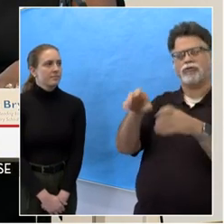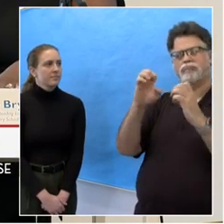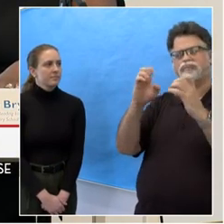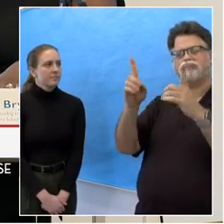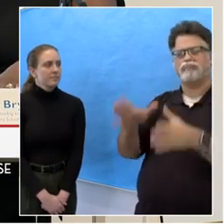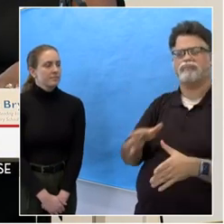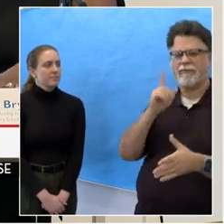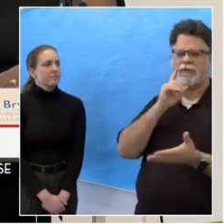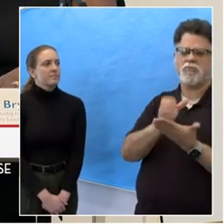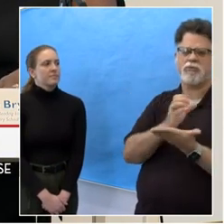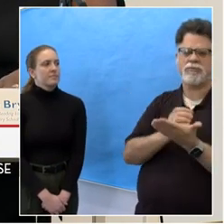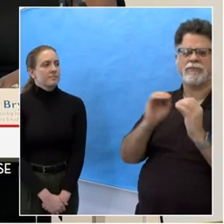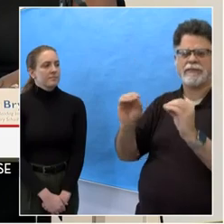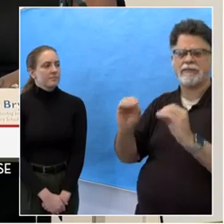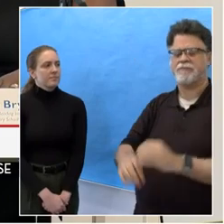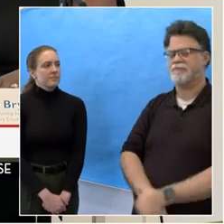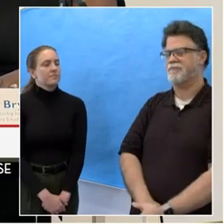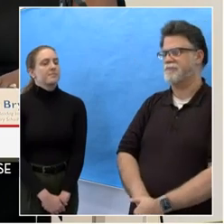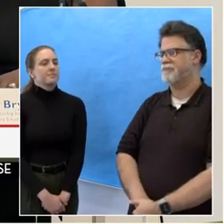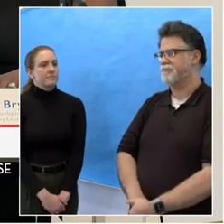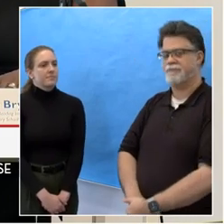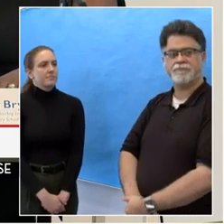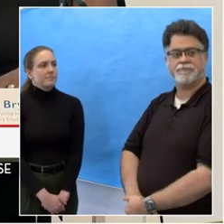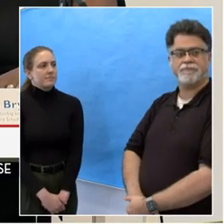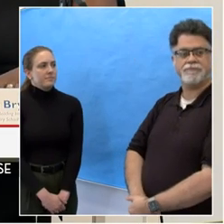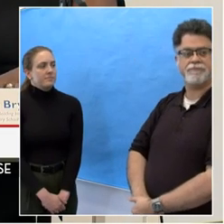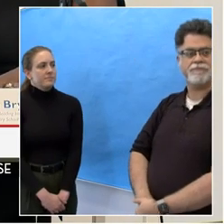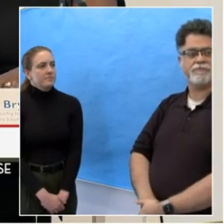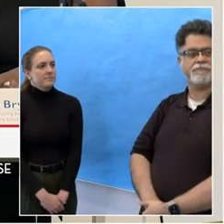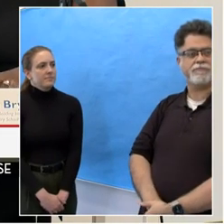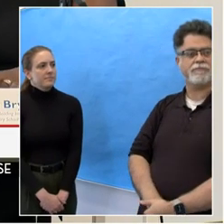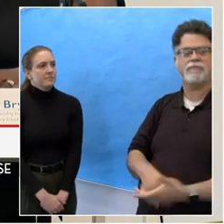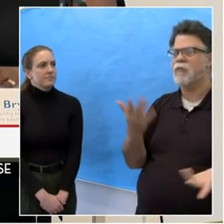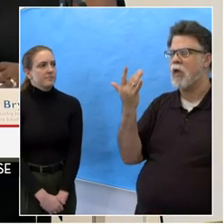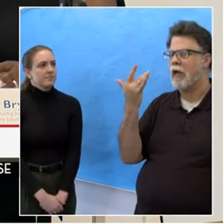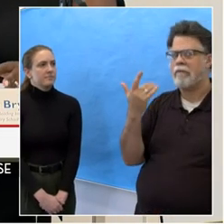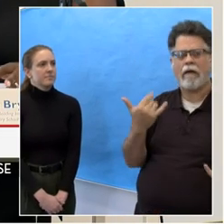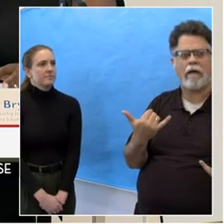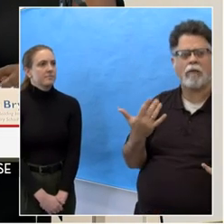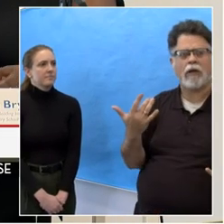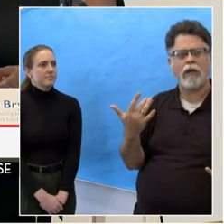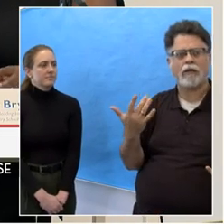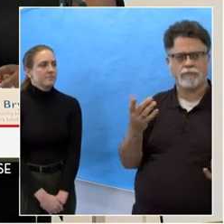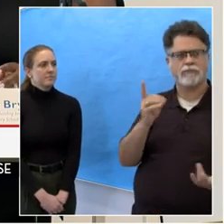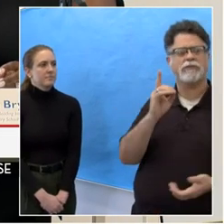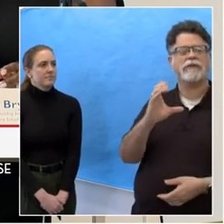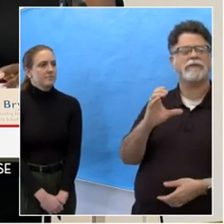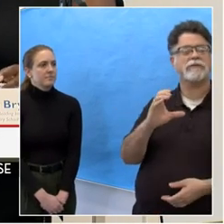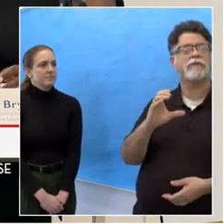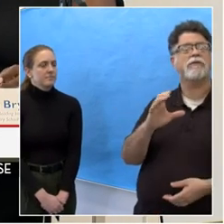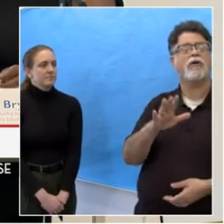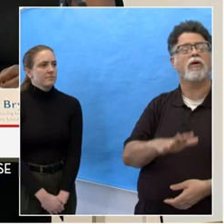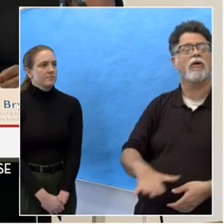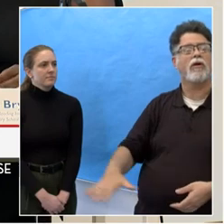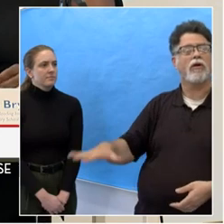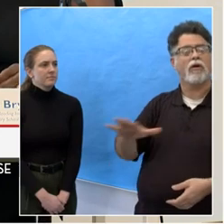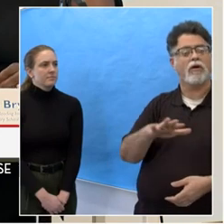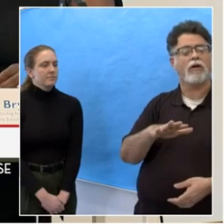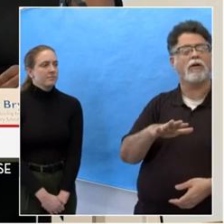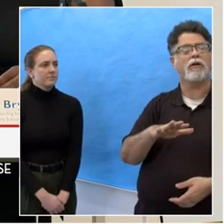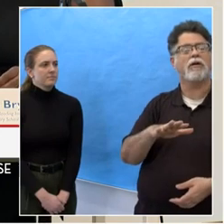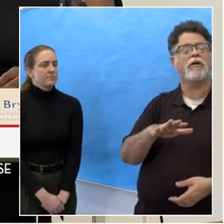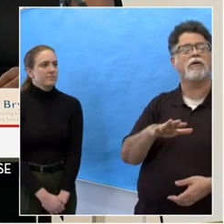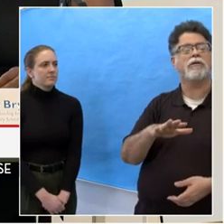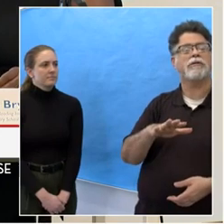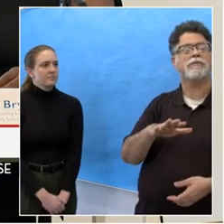In DC, like most other places across the U.S., 2022 saw a decline from 2019